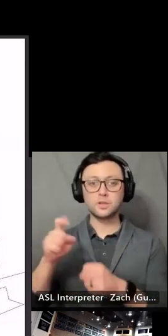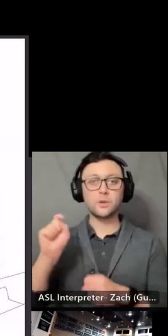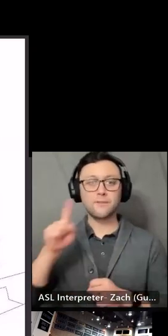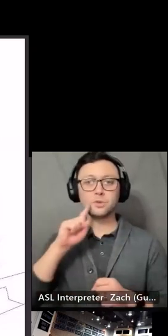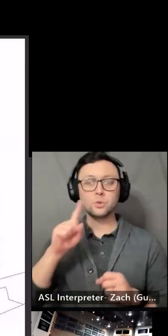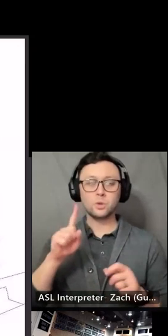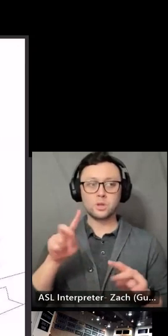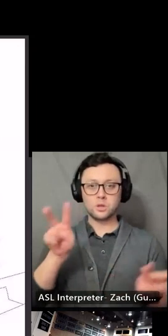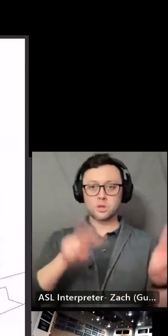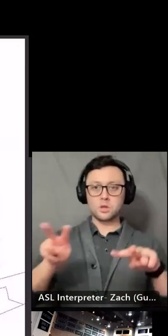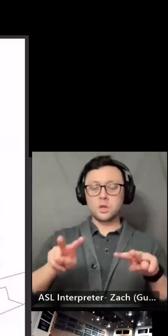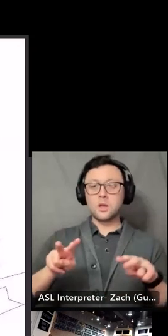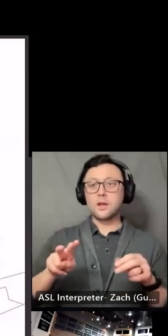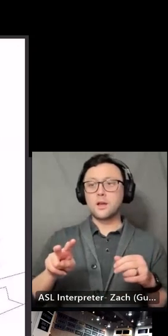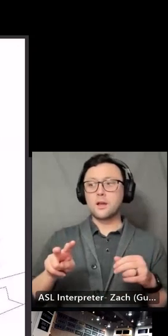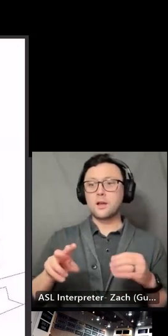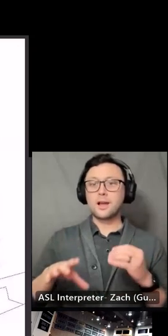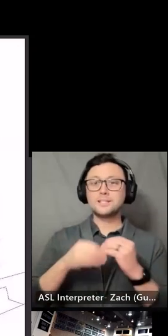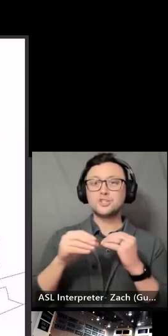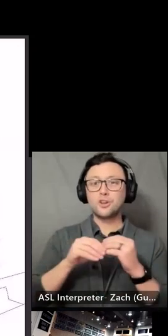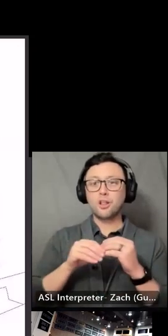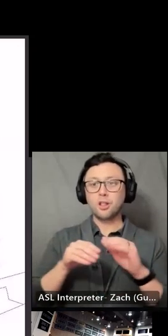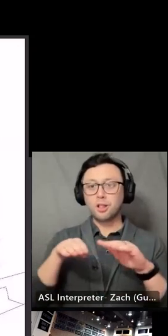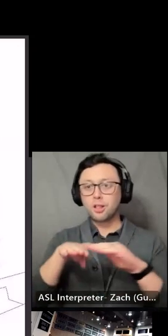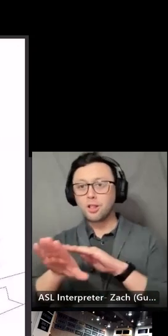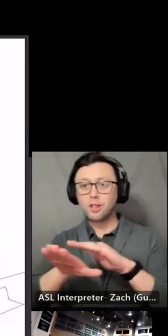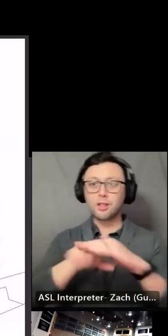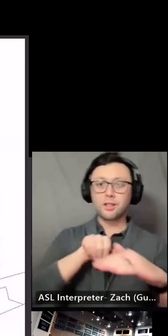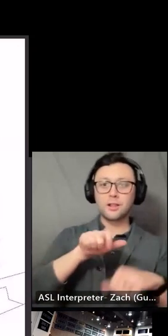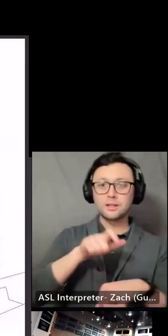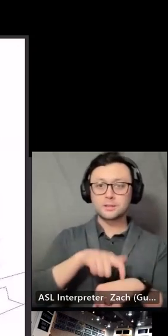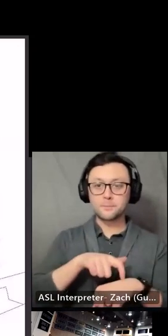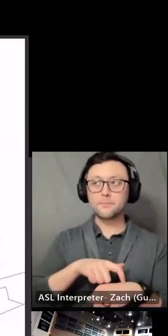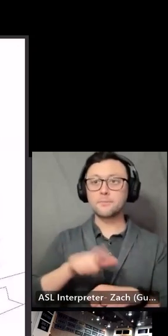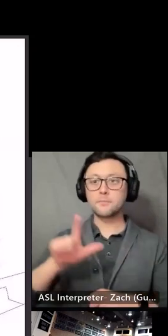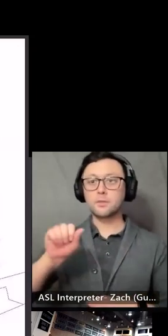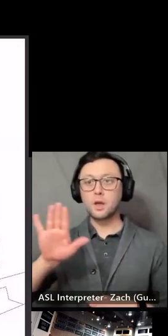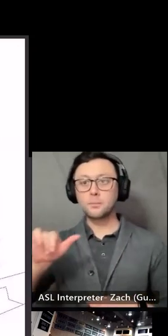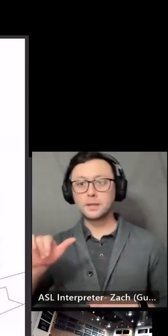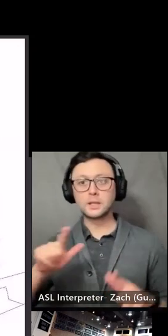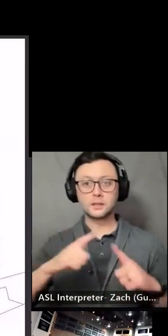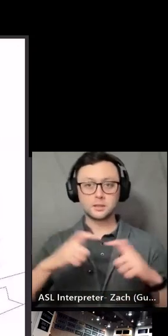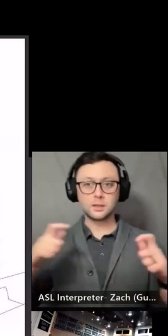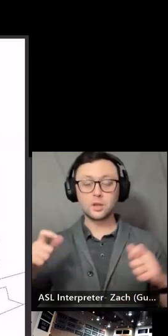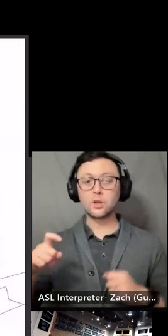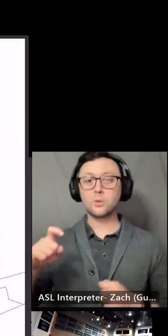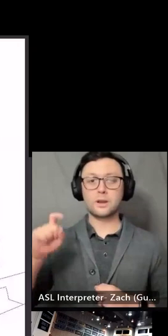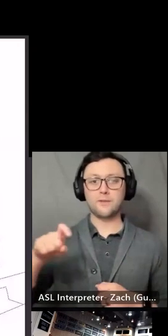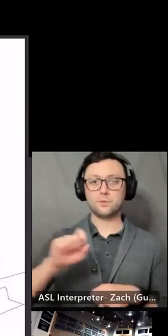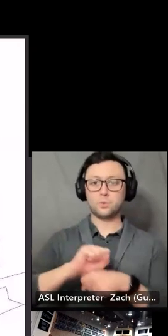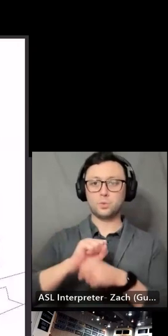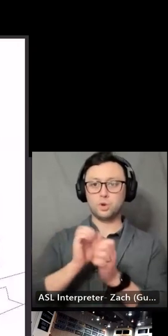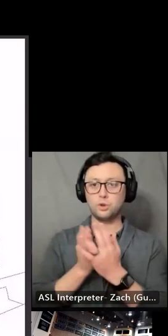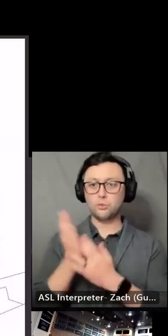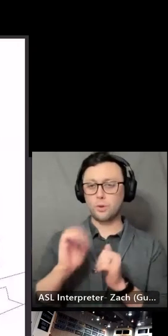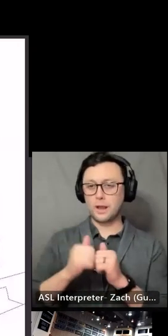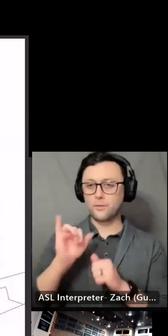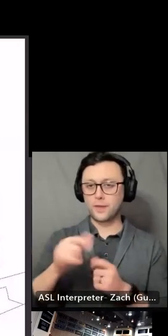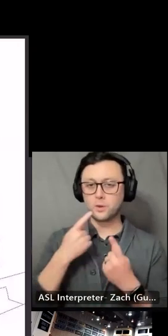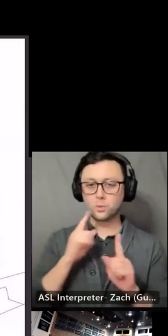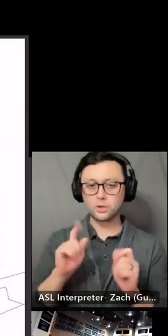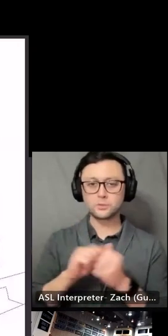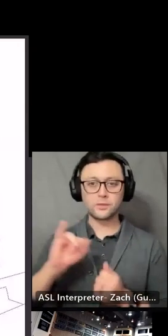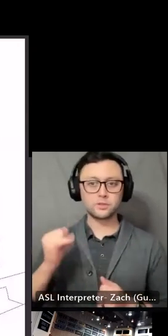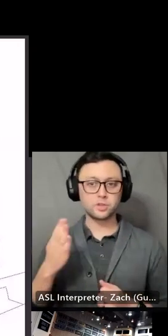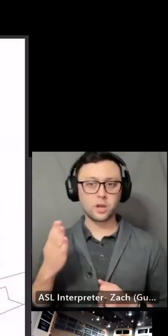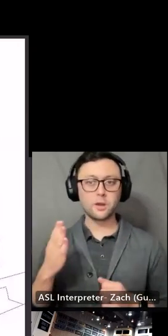of additional egress and entrance points and lobbies for folks. We'd have to work through how that works in terms of joint